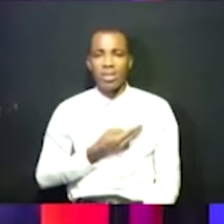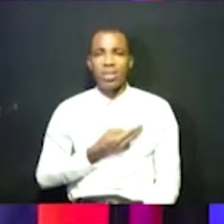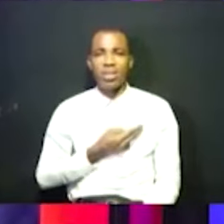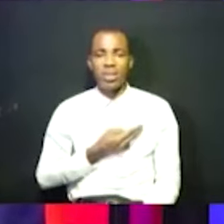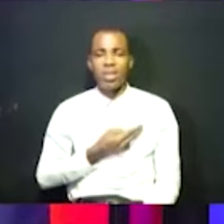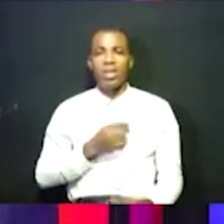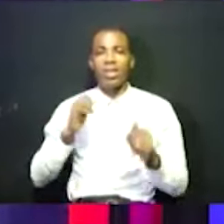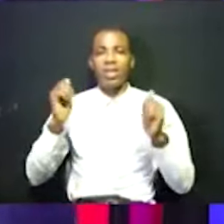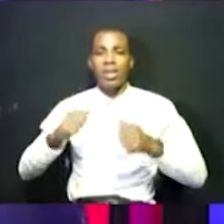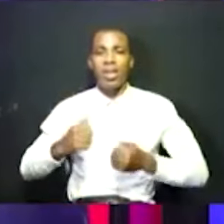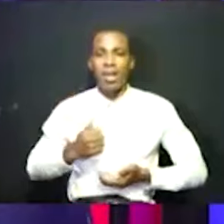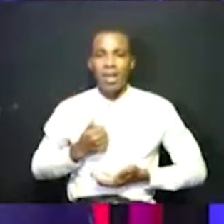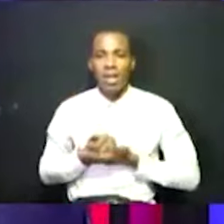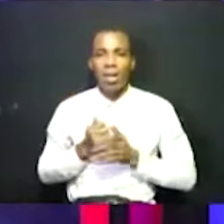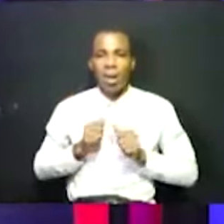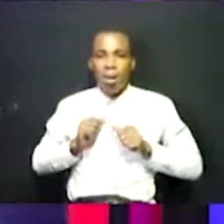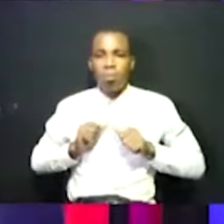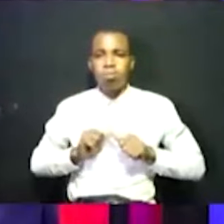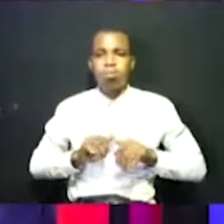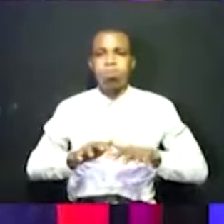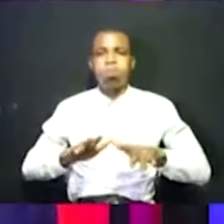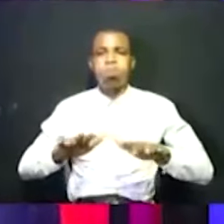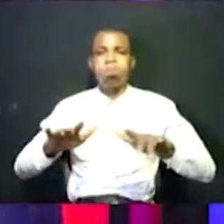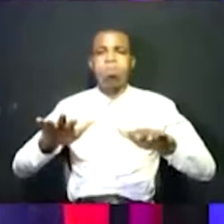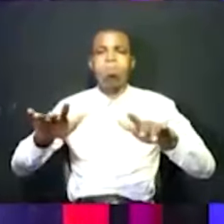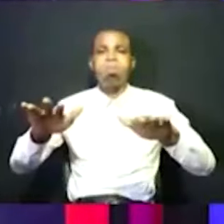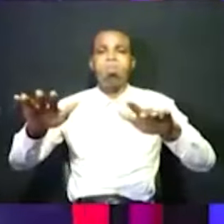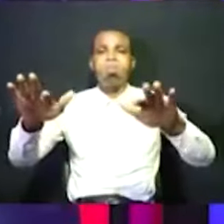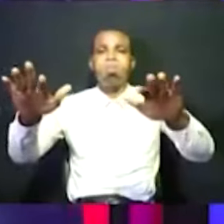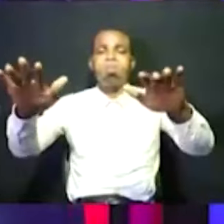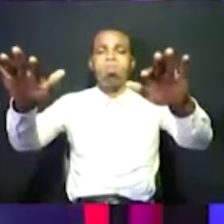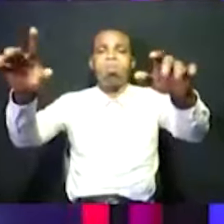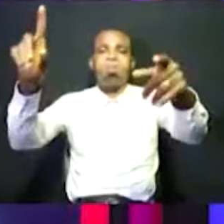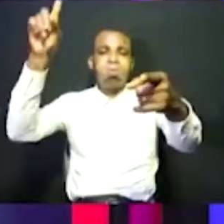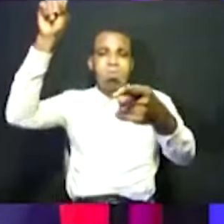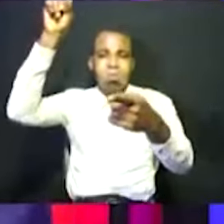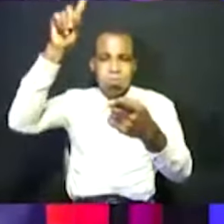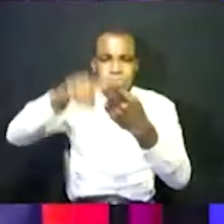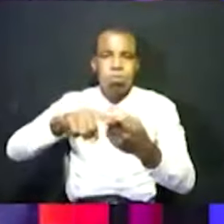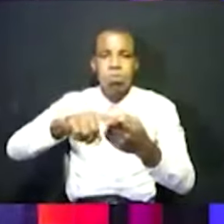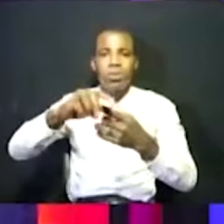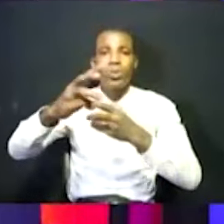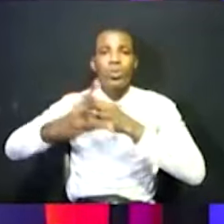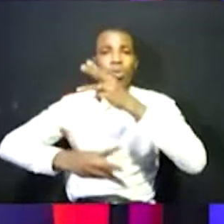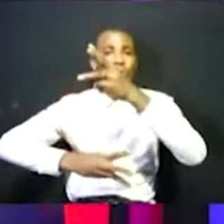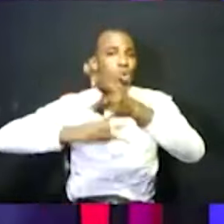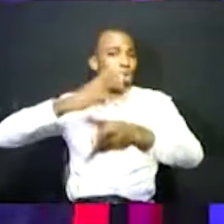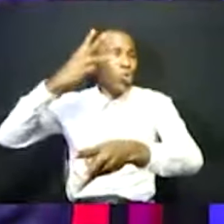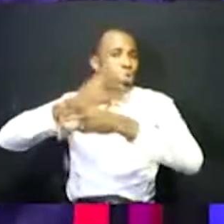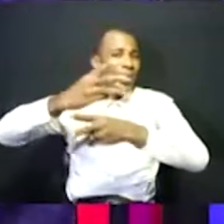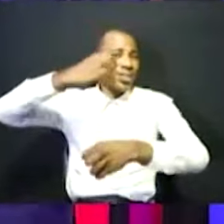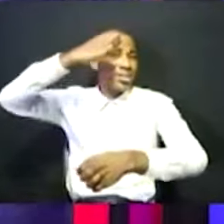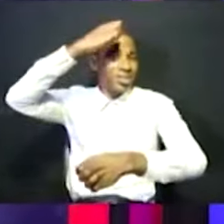will flow out in blessing even to the ends of the